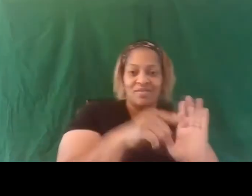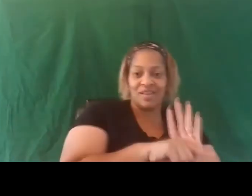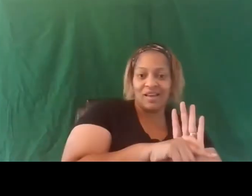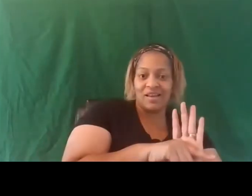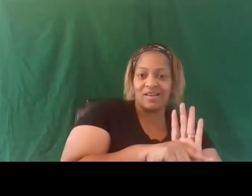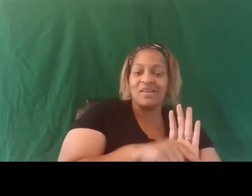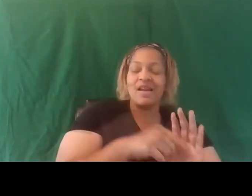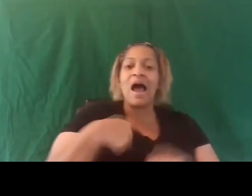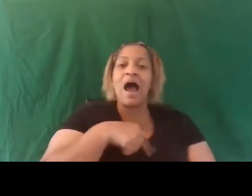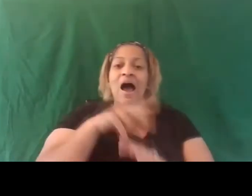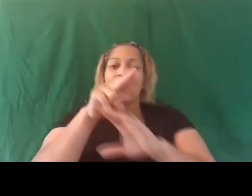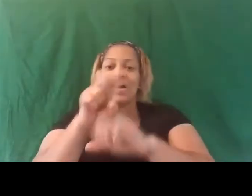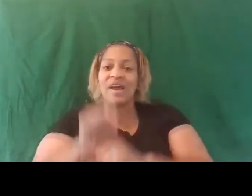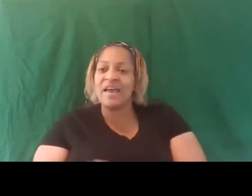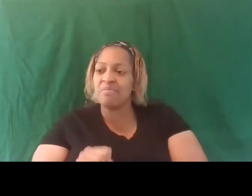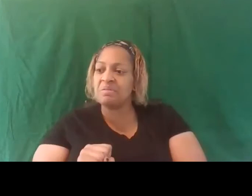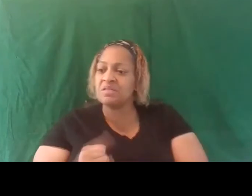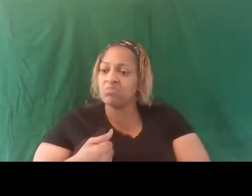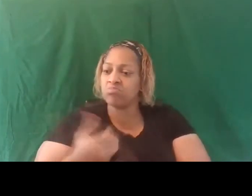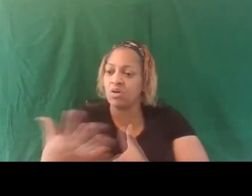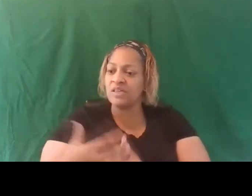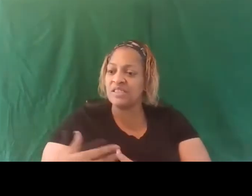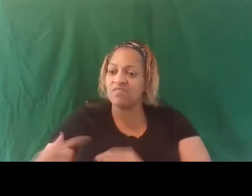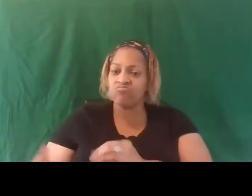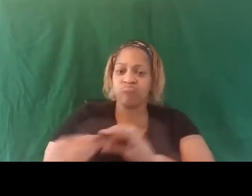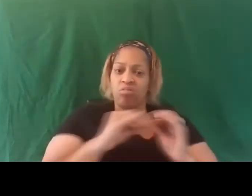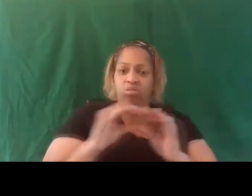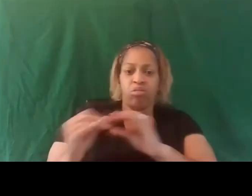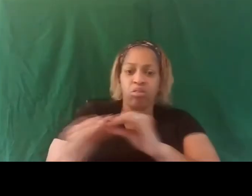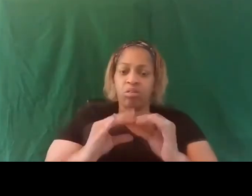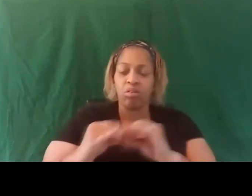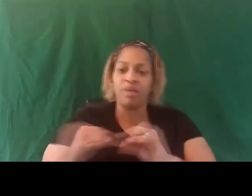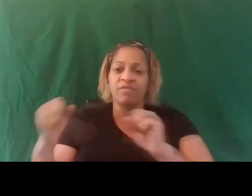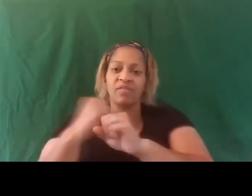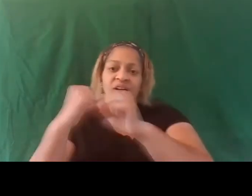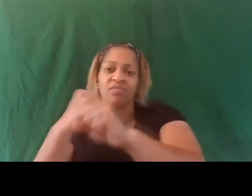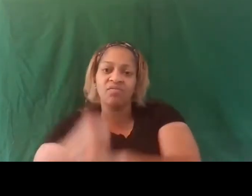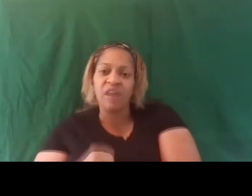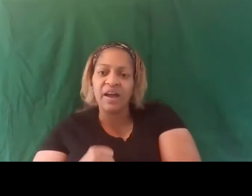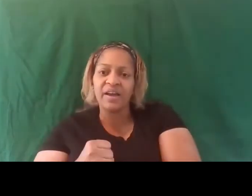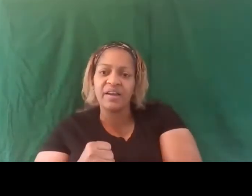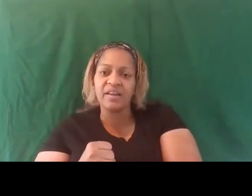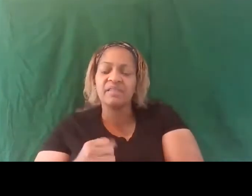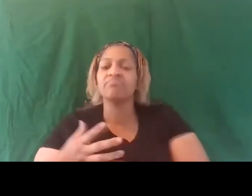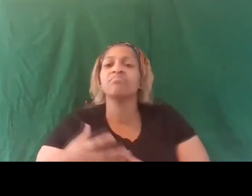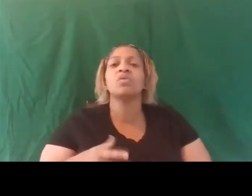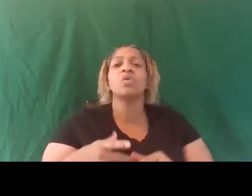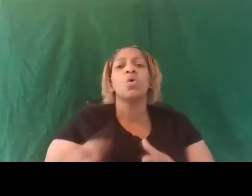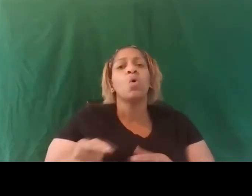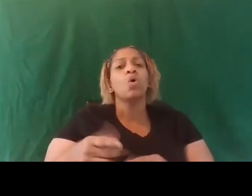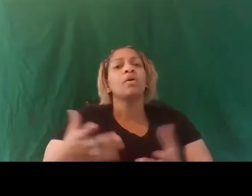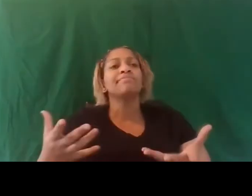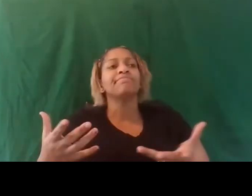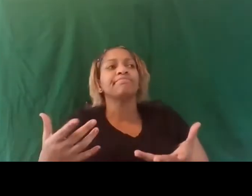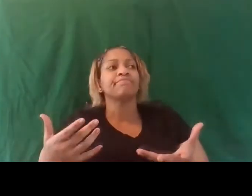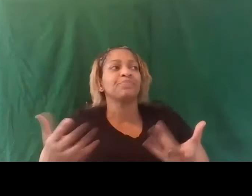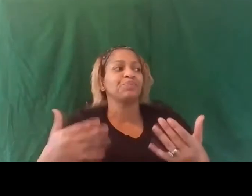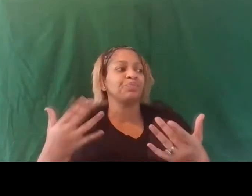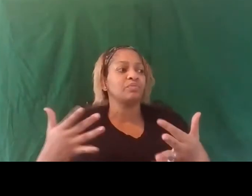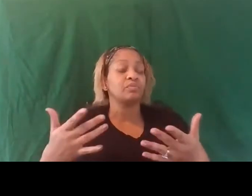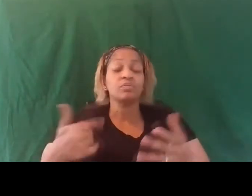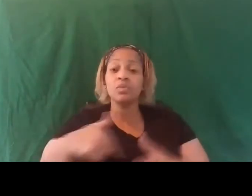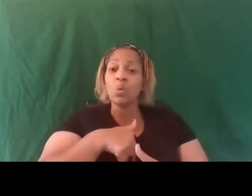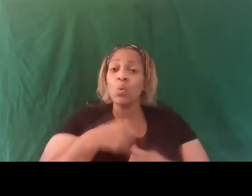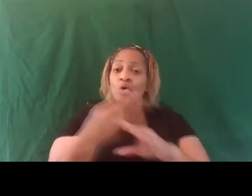like Sisyphus, pushing a boulder up a hill only for the boulder to roll back down? Are we fighting, using